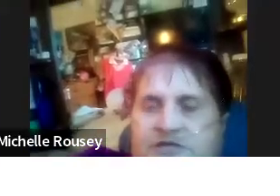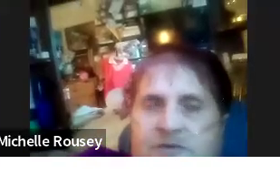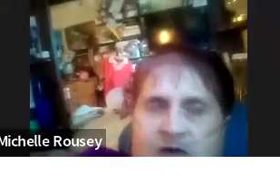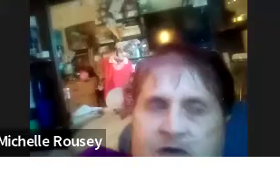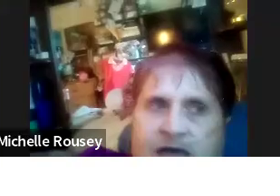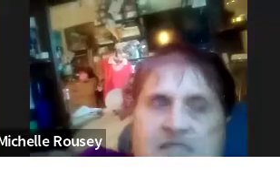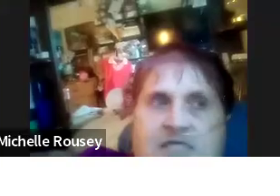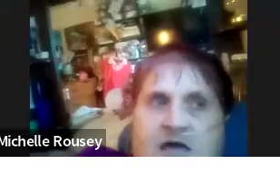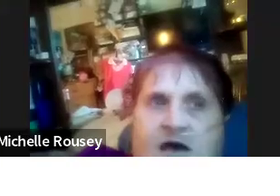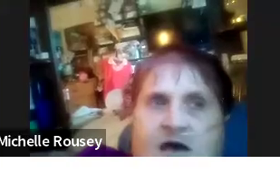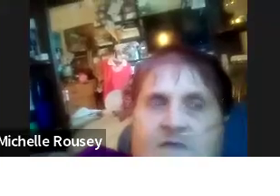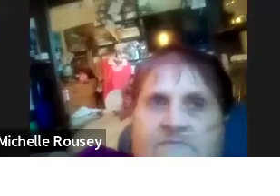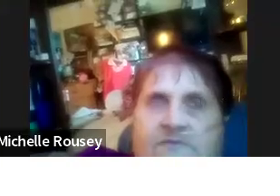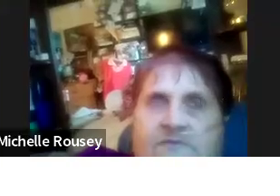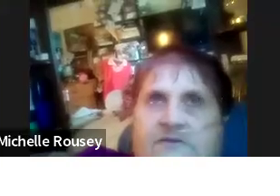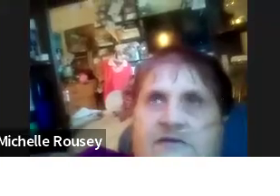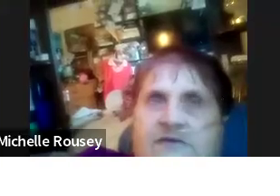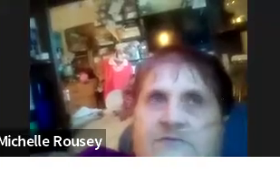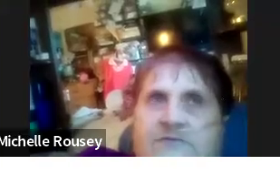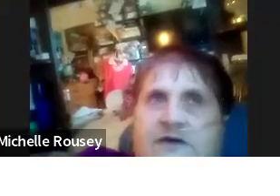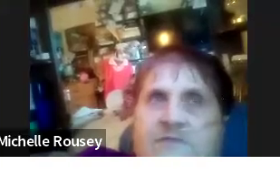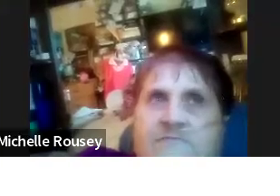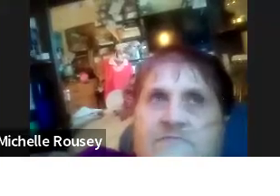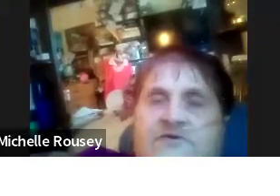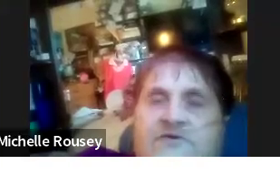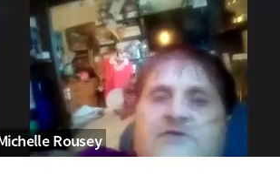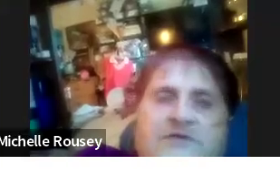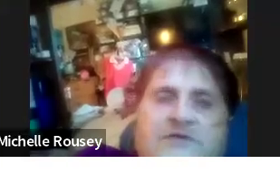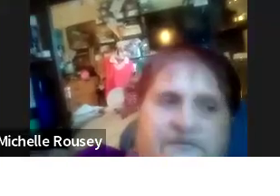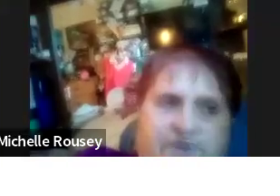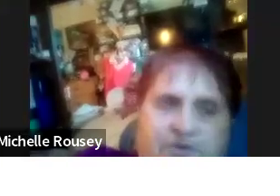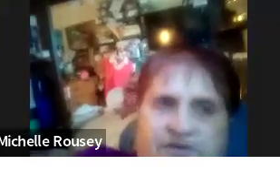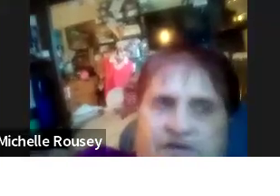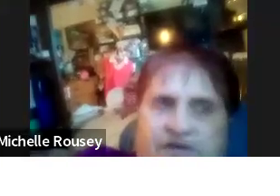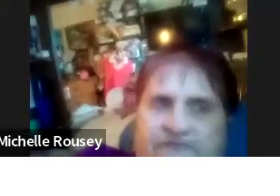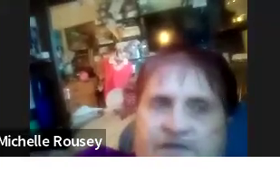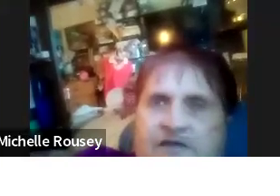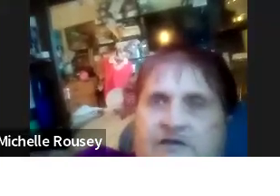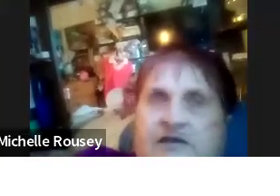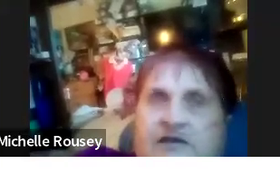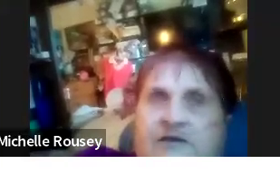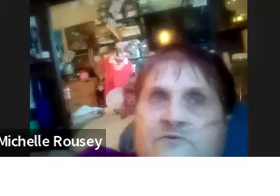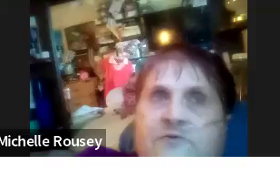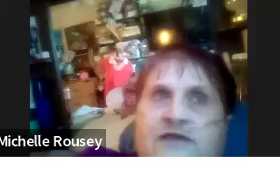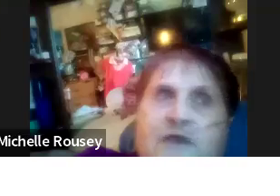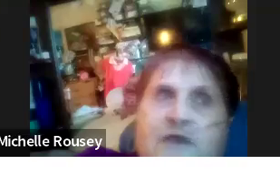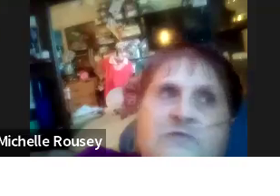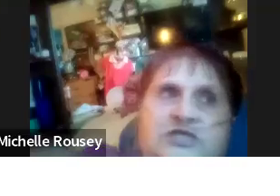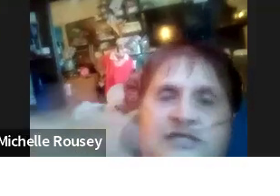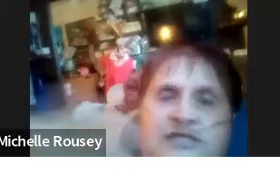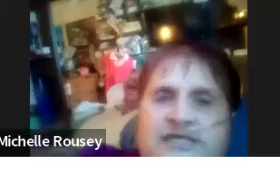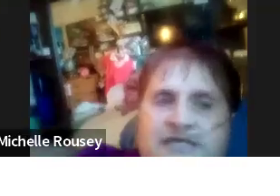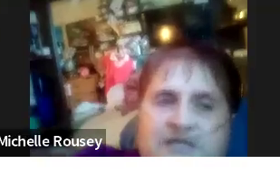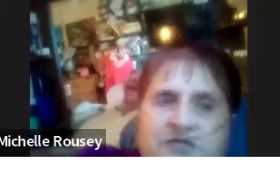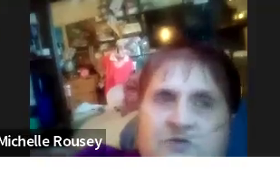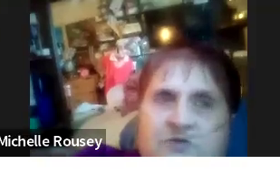questions that were asked, that so that different groups could get funding, and the outreach that